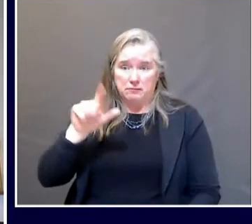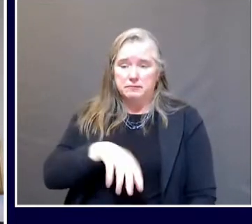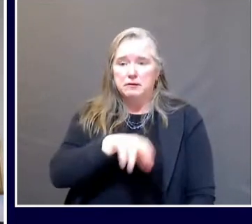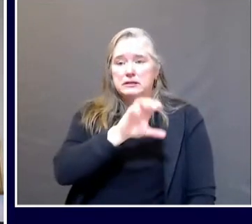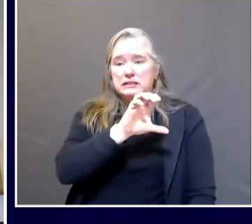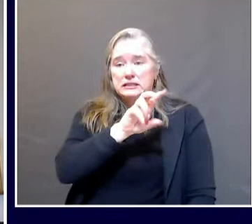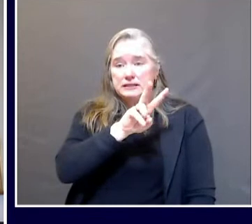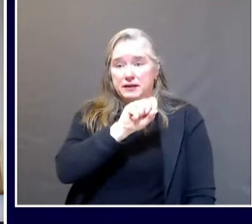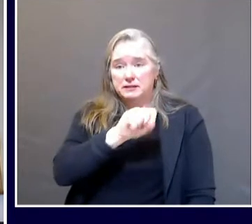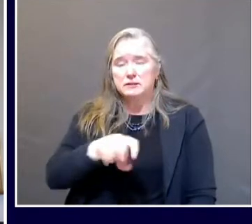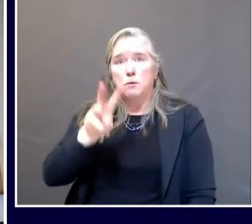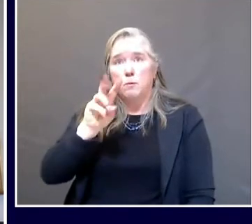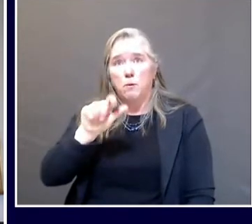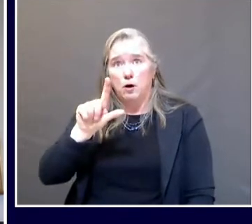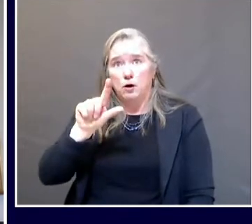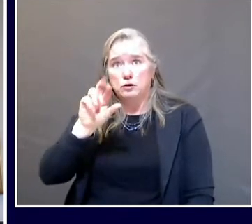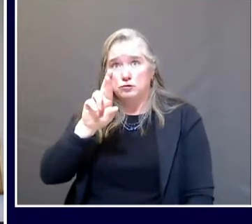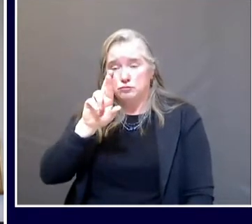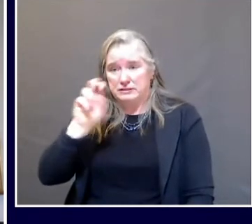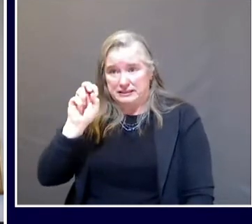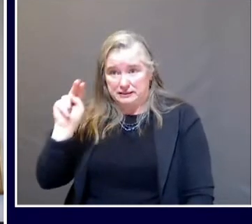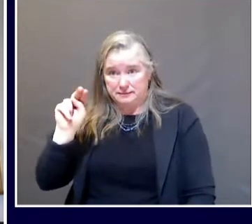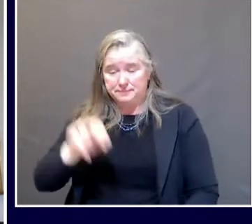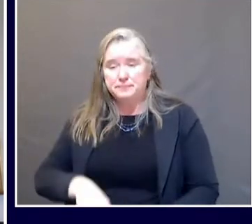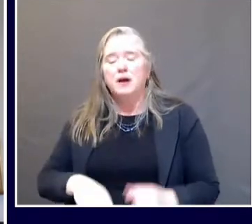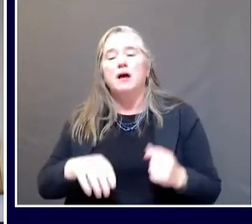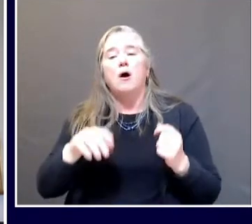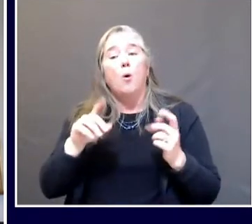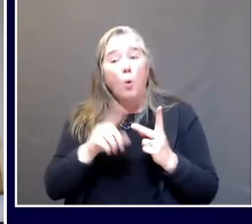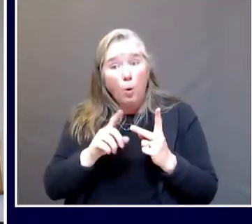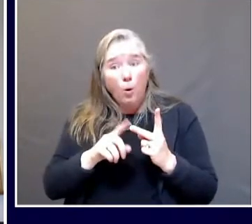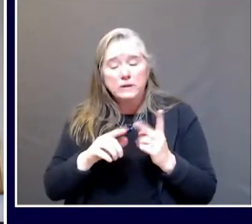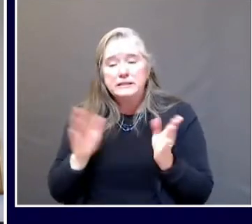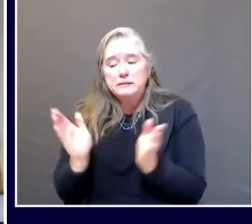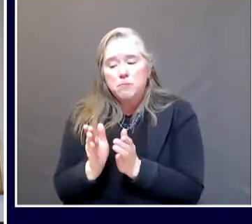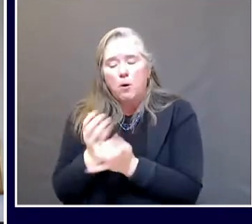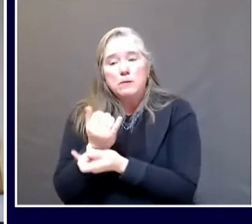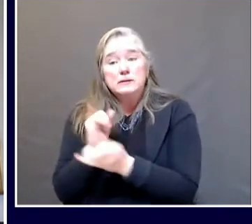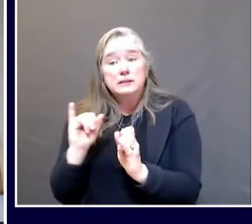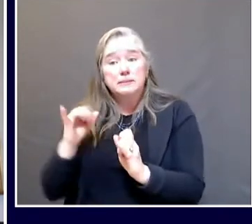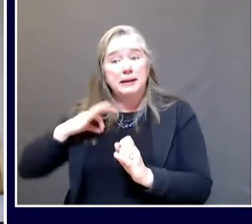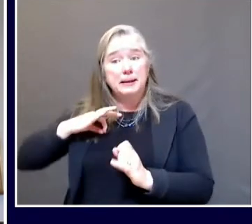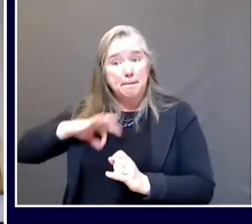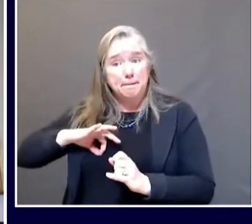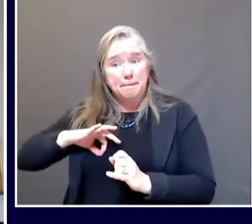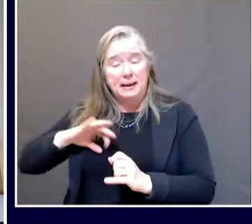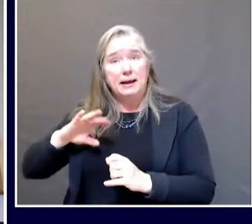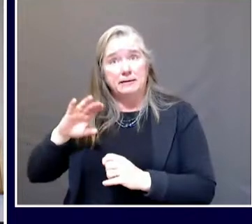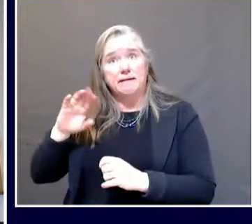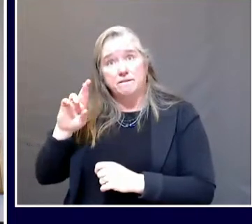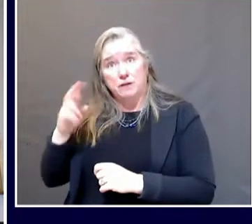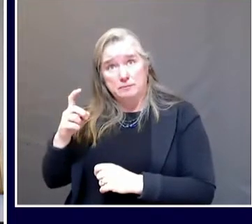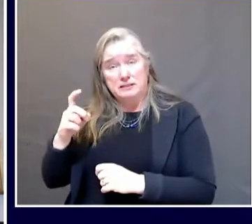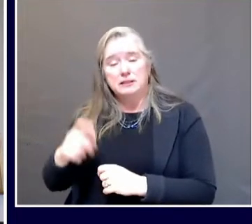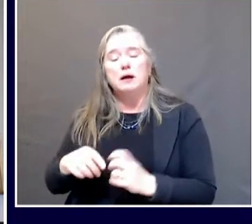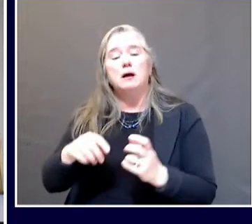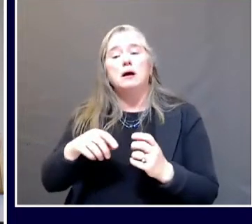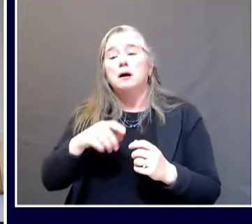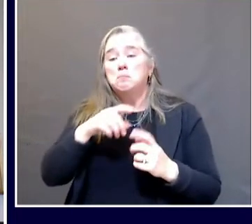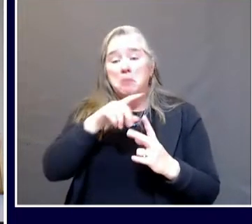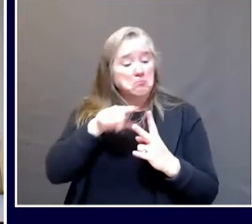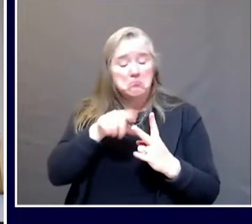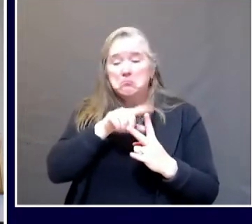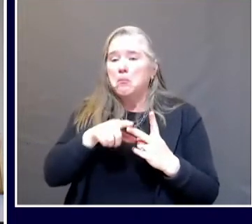number of independent Maine pharmacies with whom we work, both of whom are vaccinating residents and staff